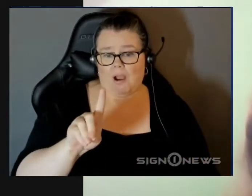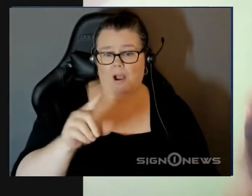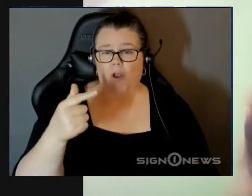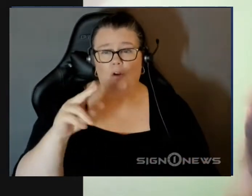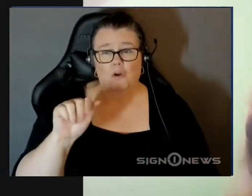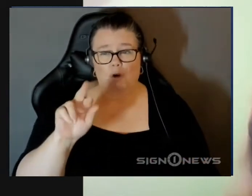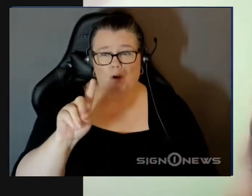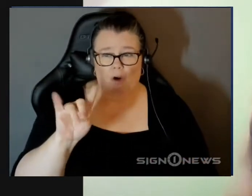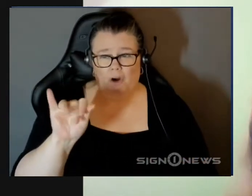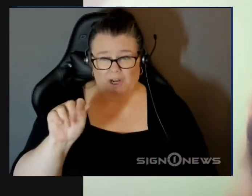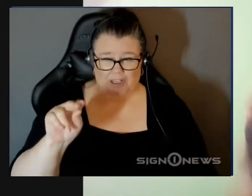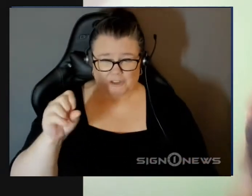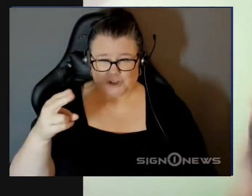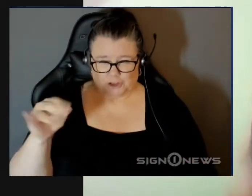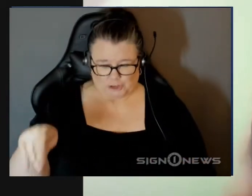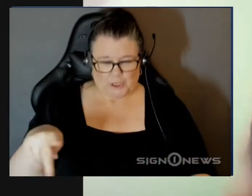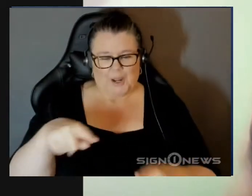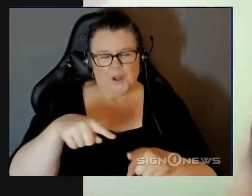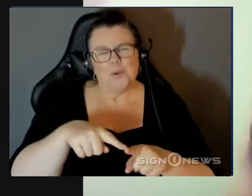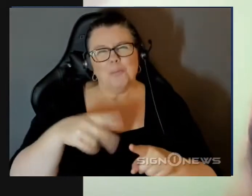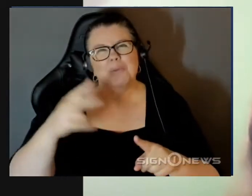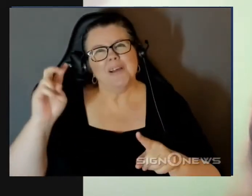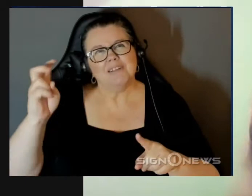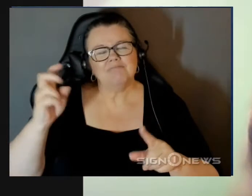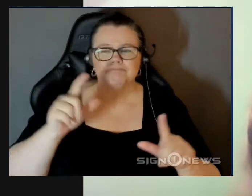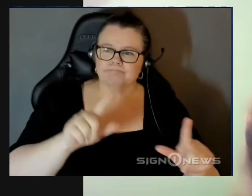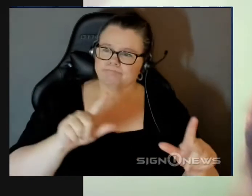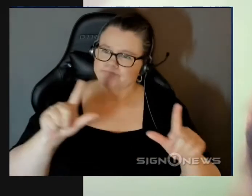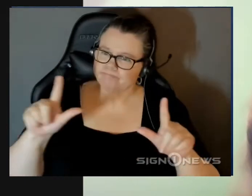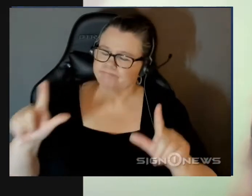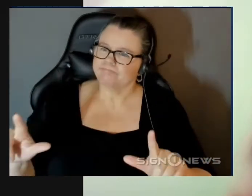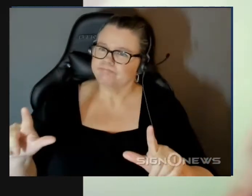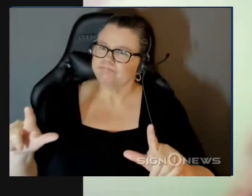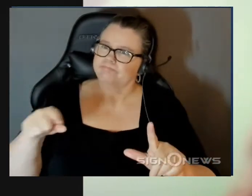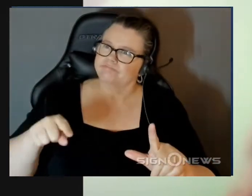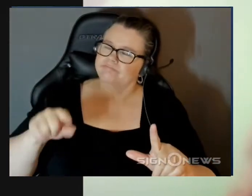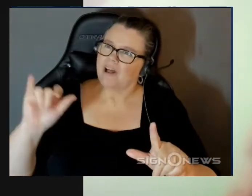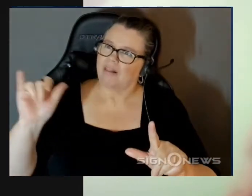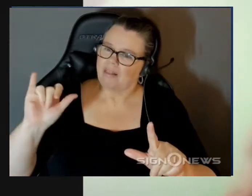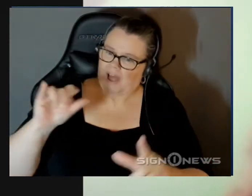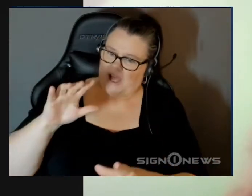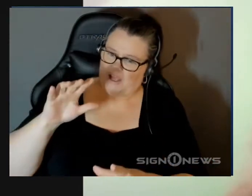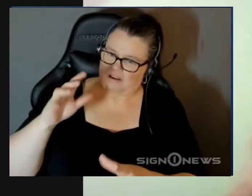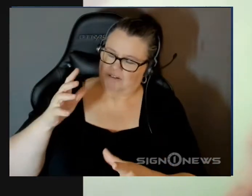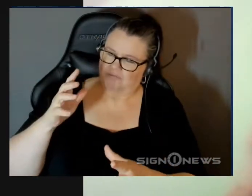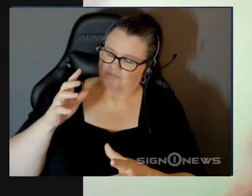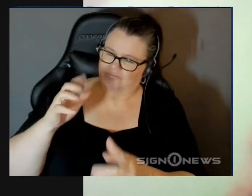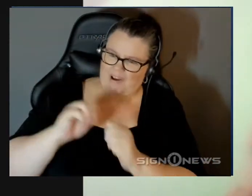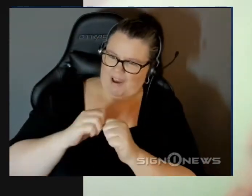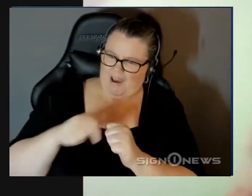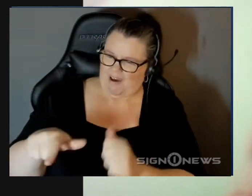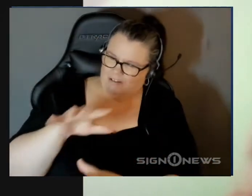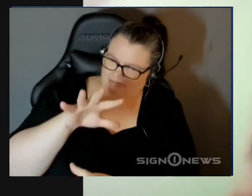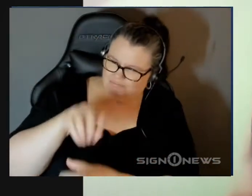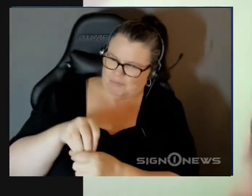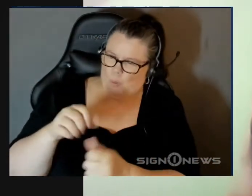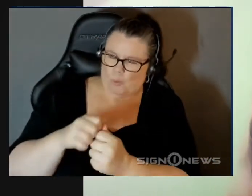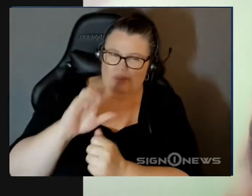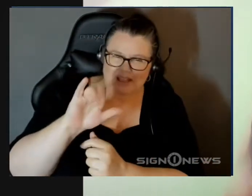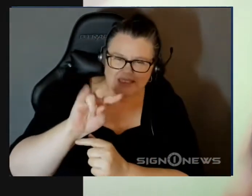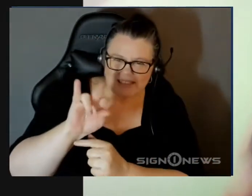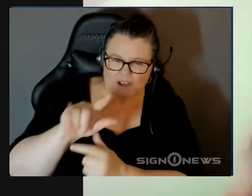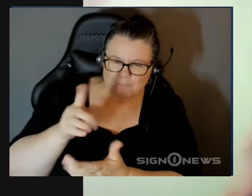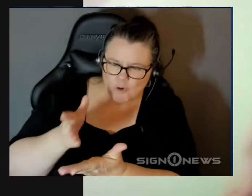framework, really looking at it historically within the civil rights movement of disability rights. And I